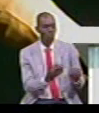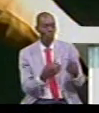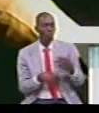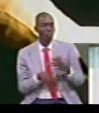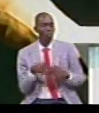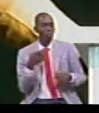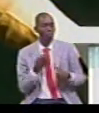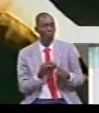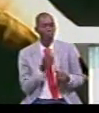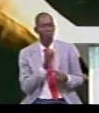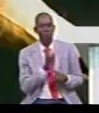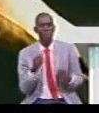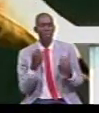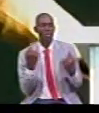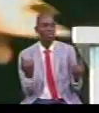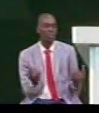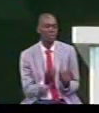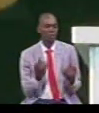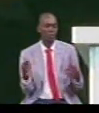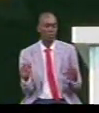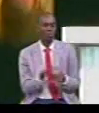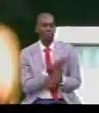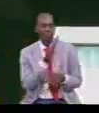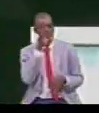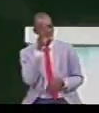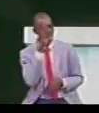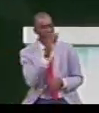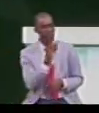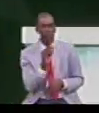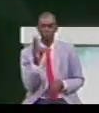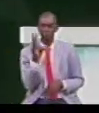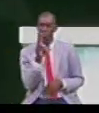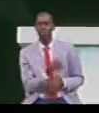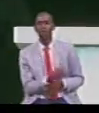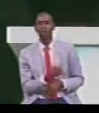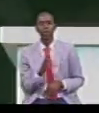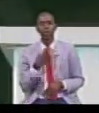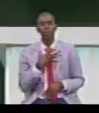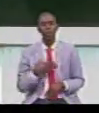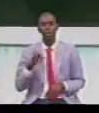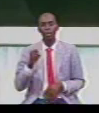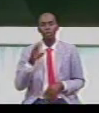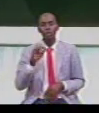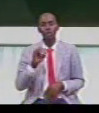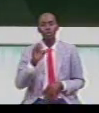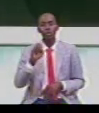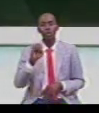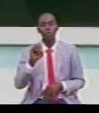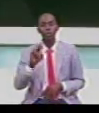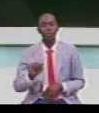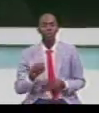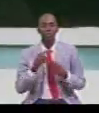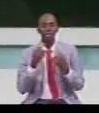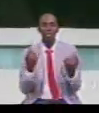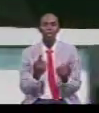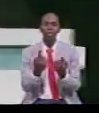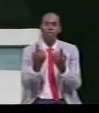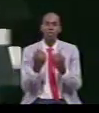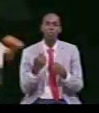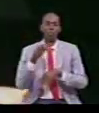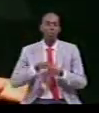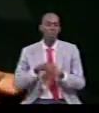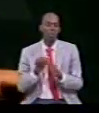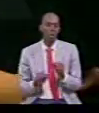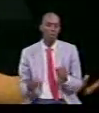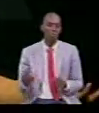sinful, defiled man? No. And so sin came upon everyone, and